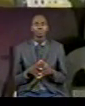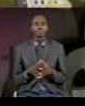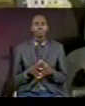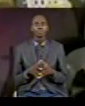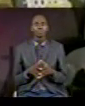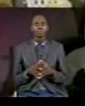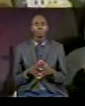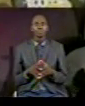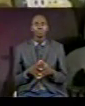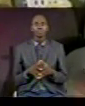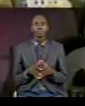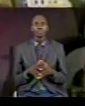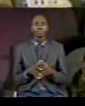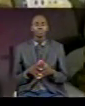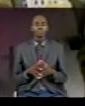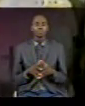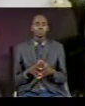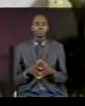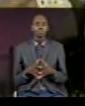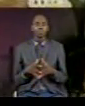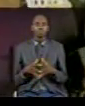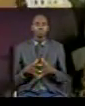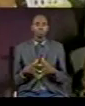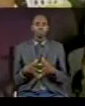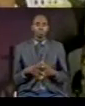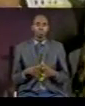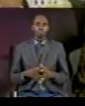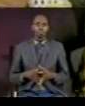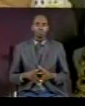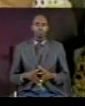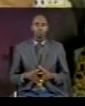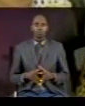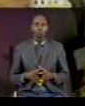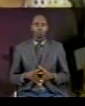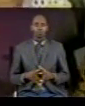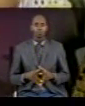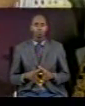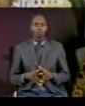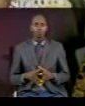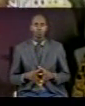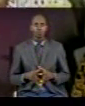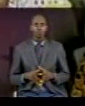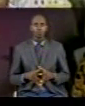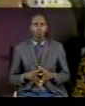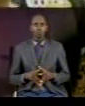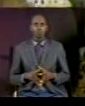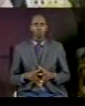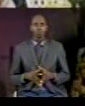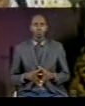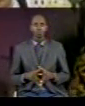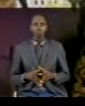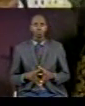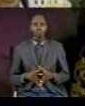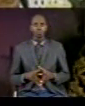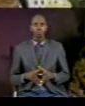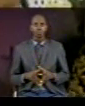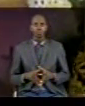At the far right, if you have finished there, can you please raise up your hand and wave it at me?